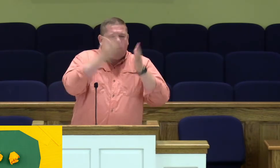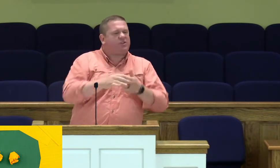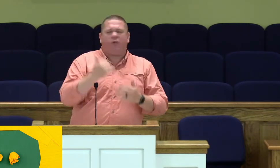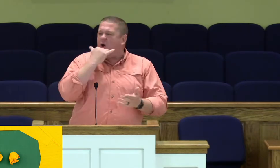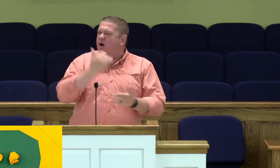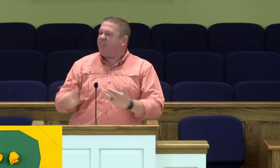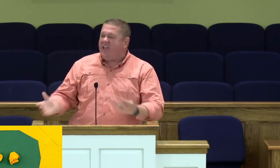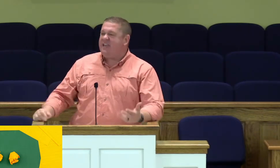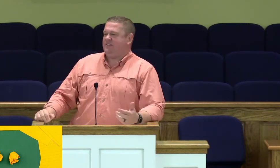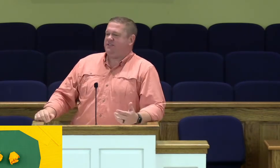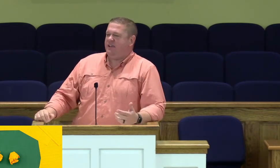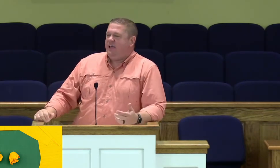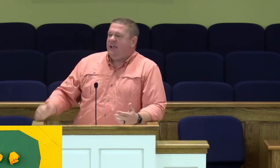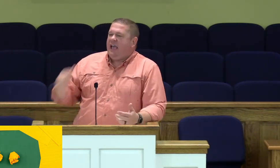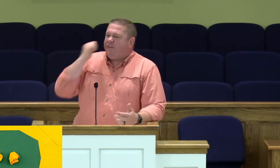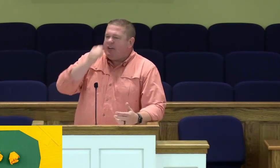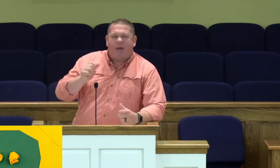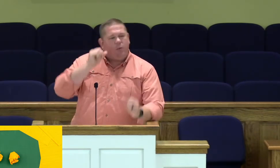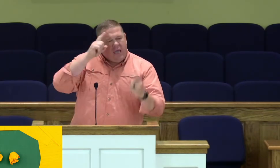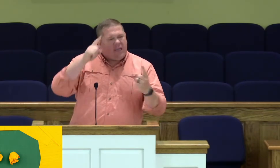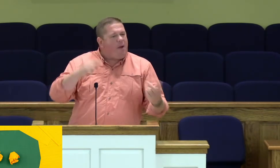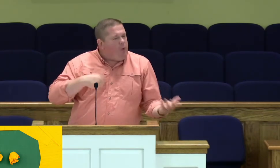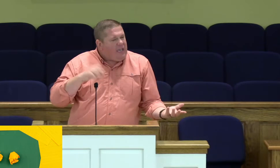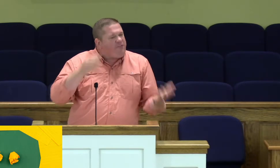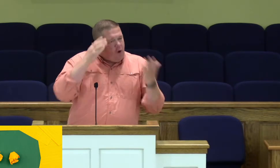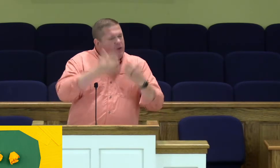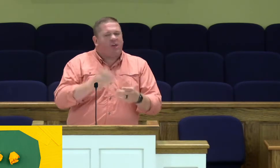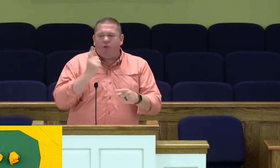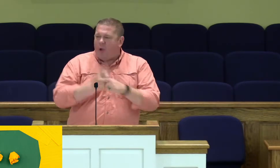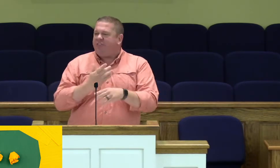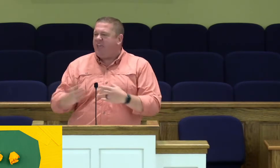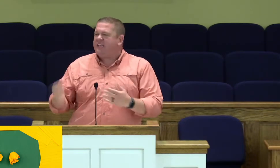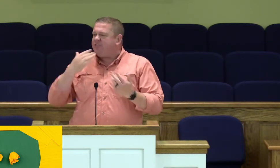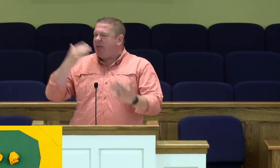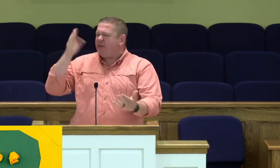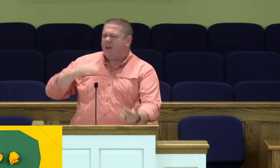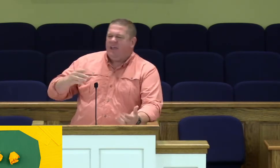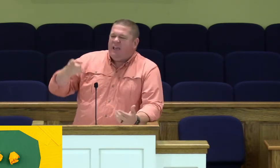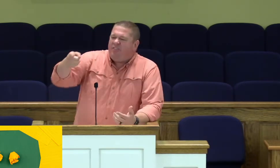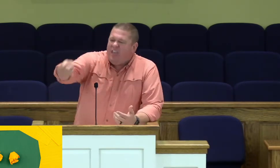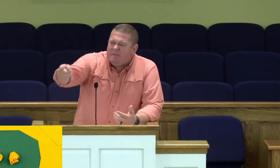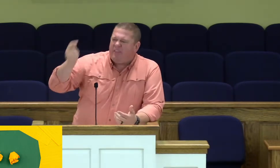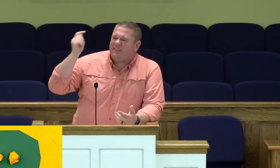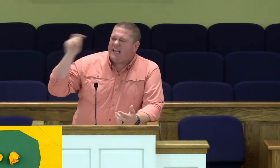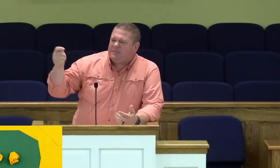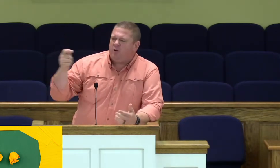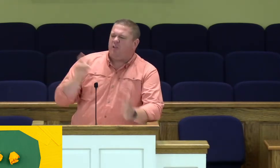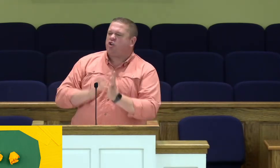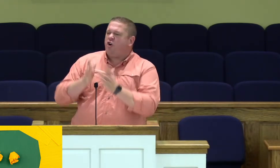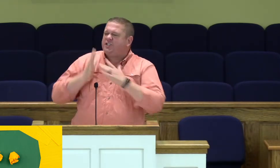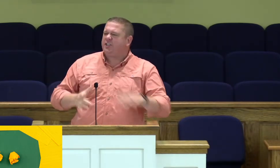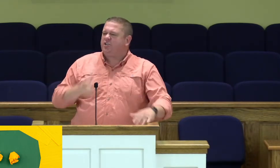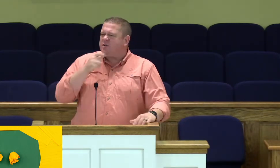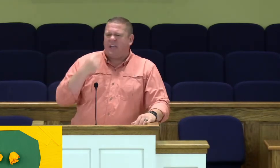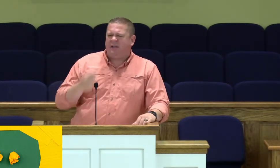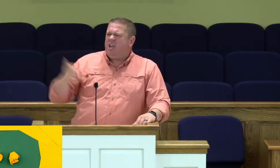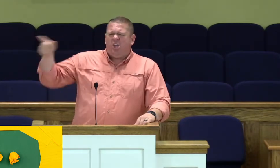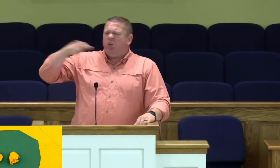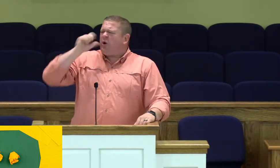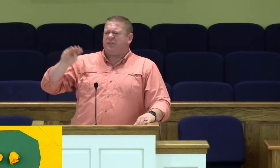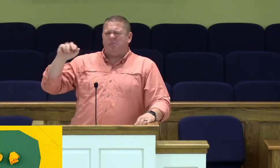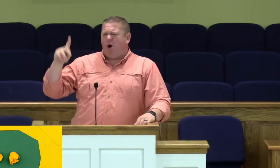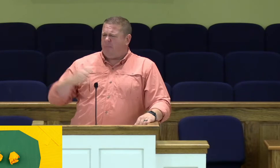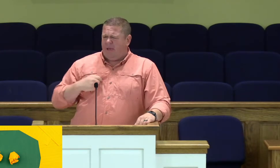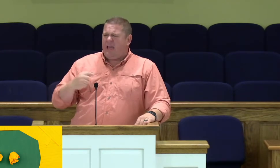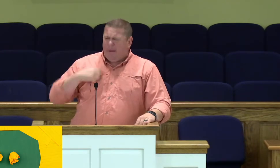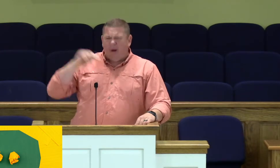to focus on the wrong things. Every day we wake up, we can focus on the right things and thank God. Think about the testimony of those Christians who are saying, you